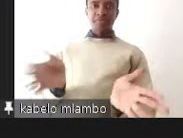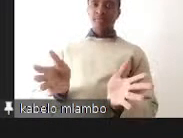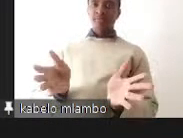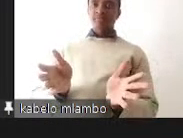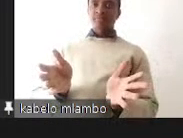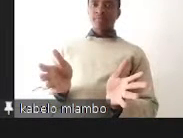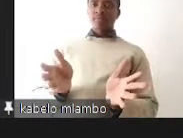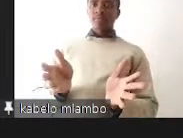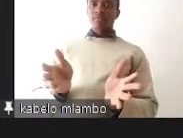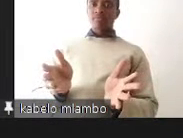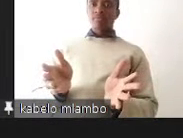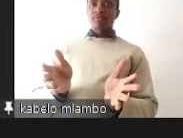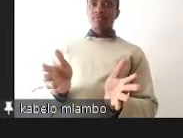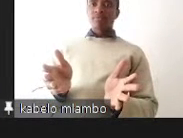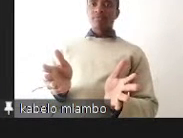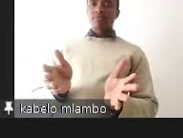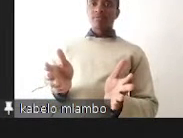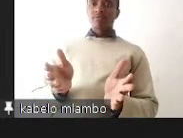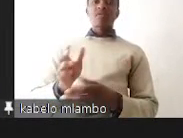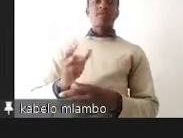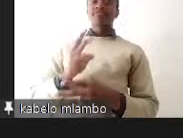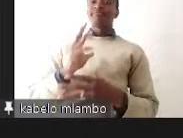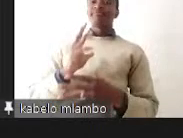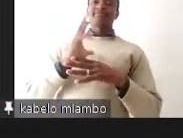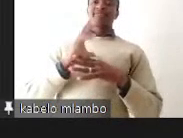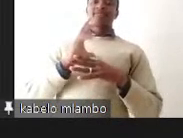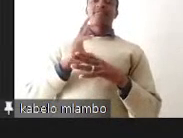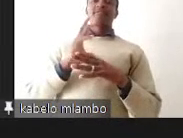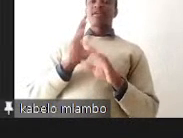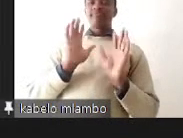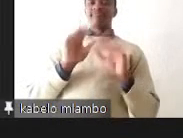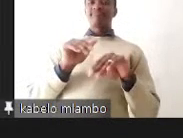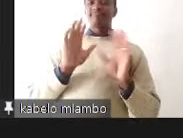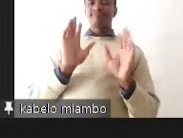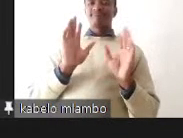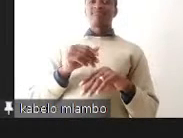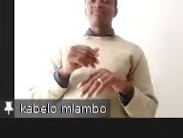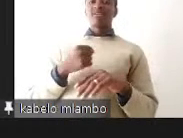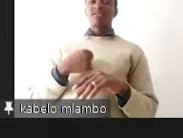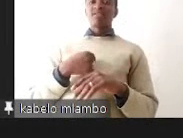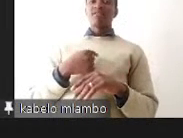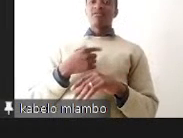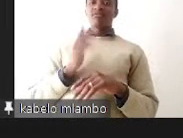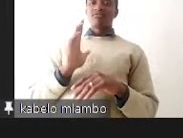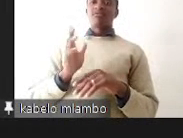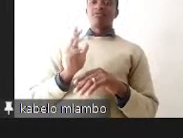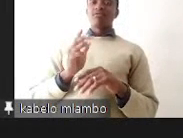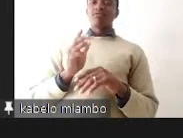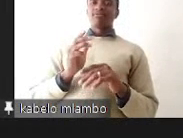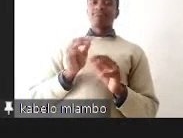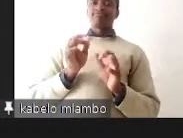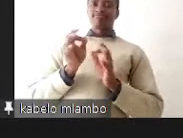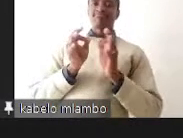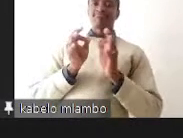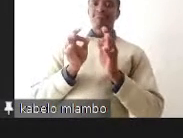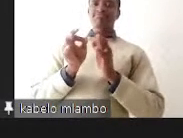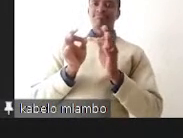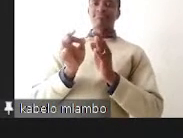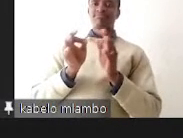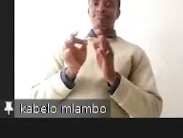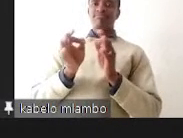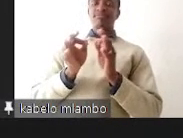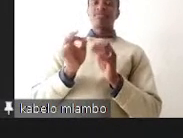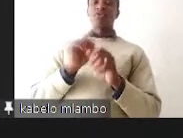breakaways. No, it's fine. You can keep it at that. I'll be going through this on my side for the interest of